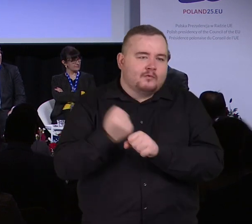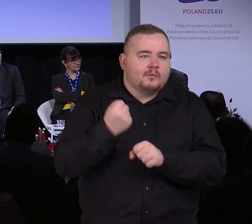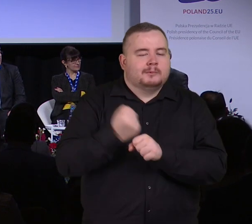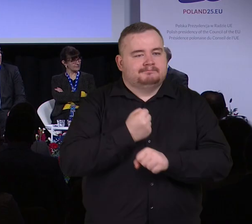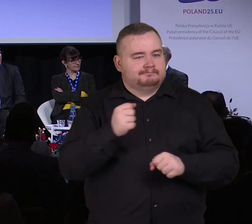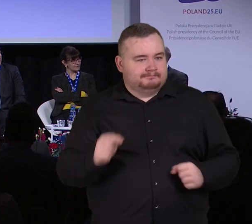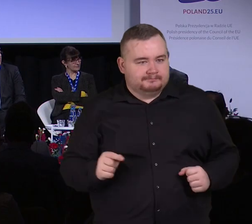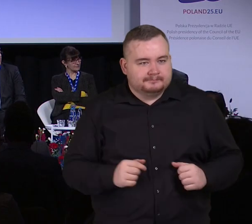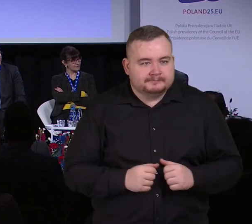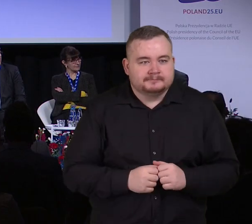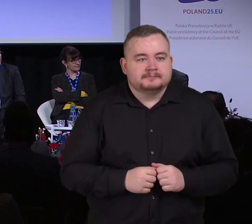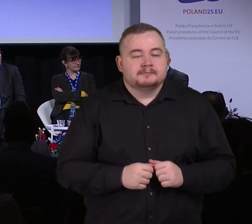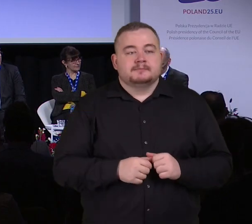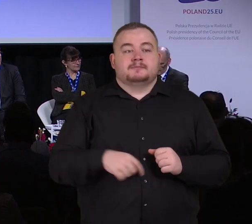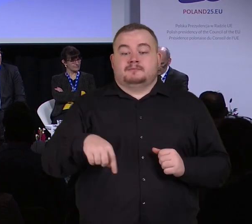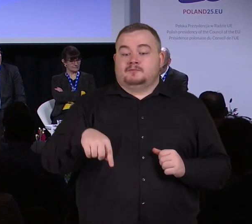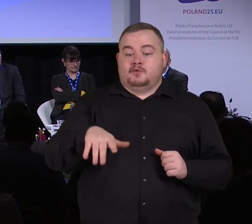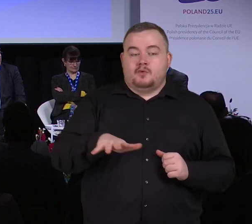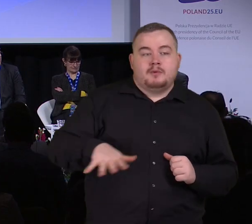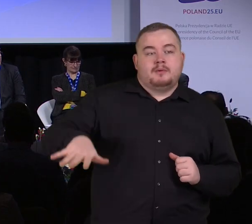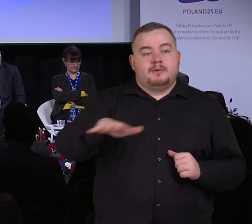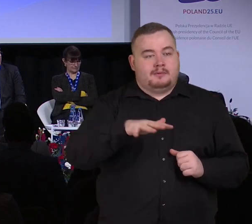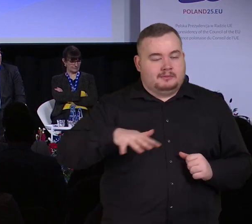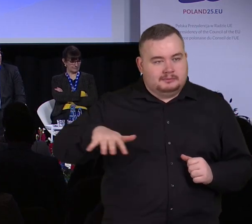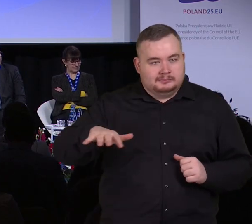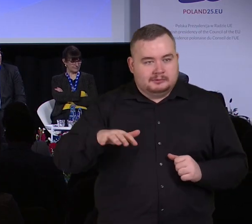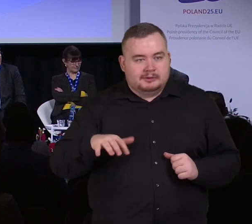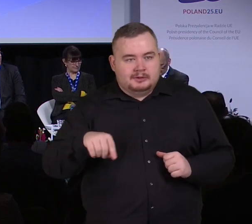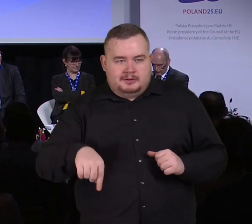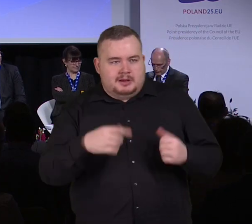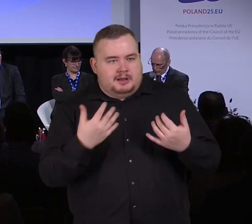with bottom-up processes. With the instruments, yeah.